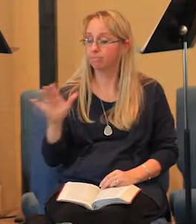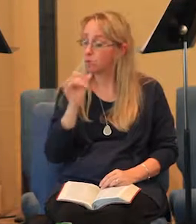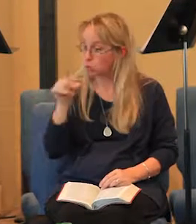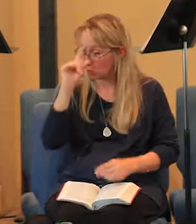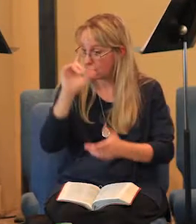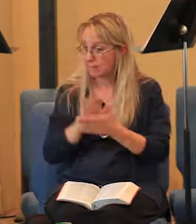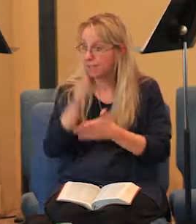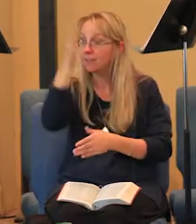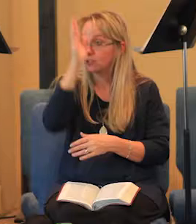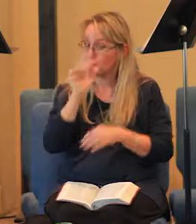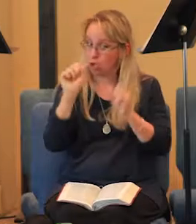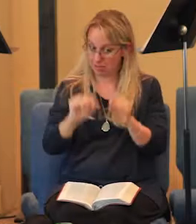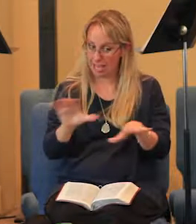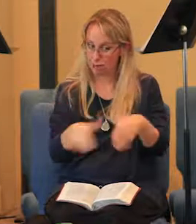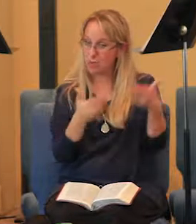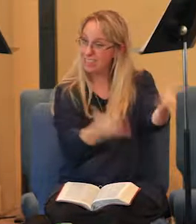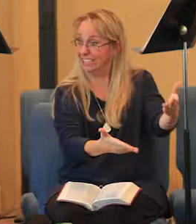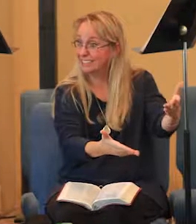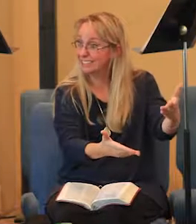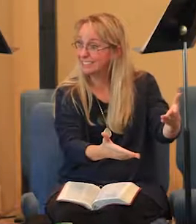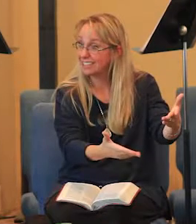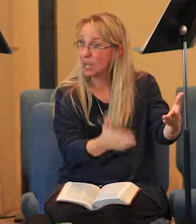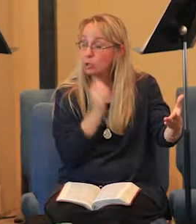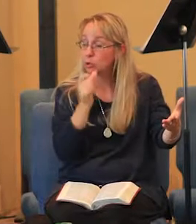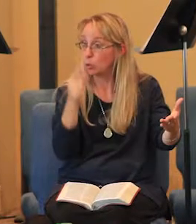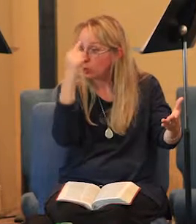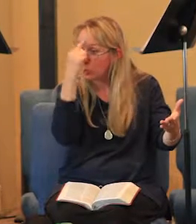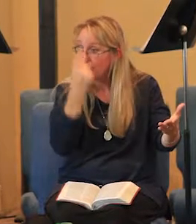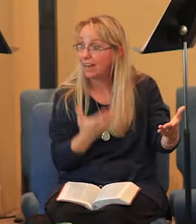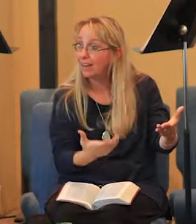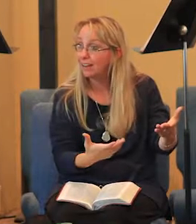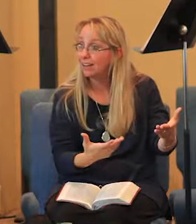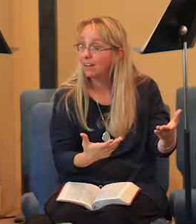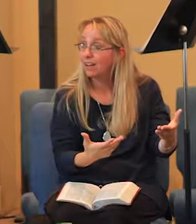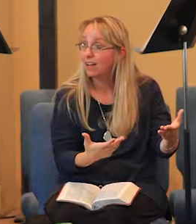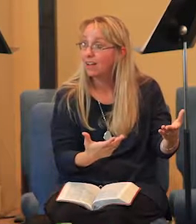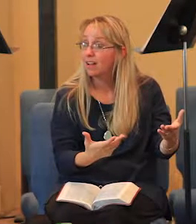you believe God could do something like that? Don't you think